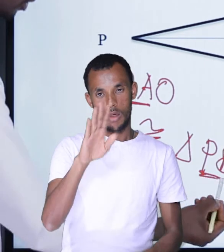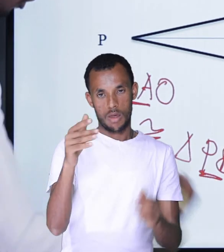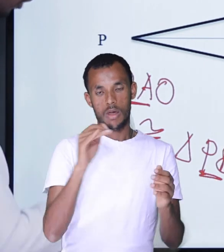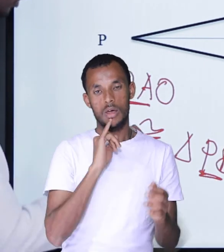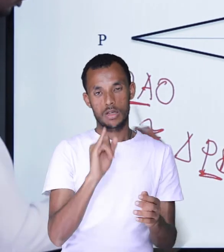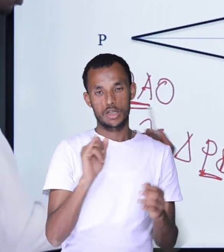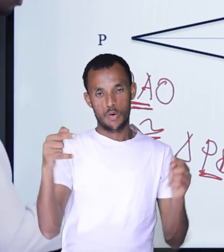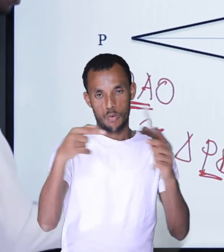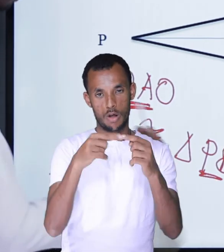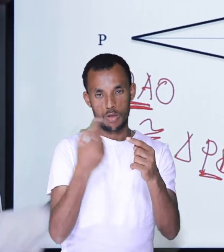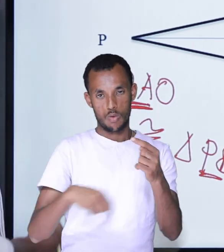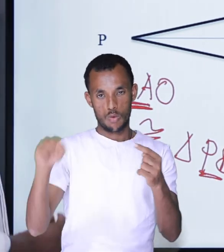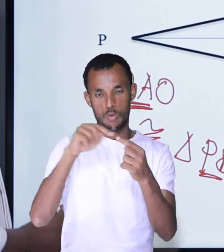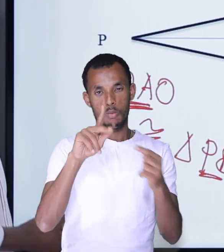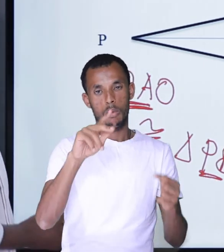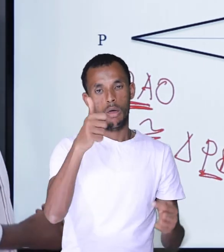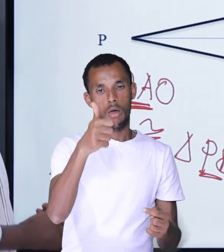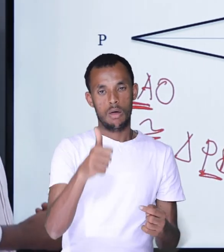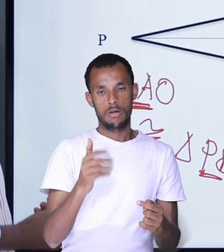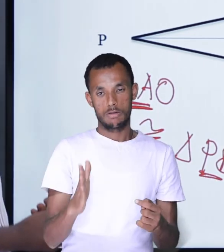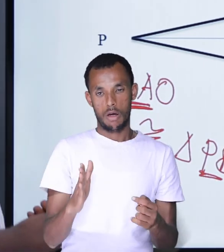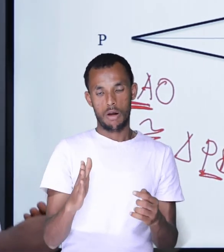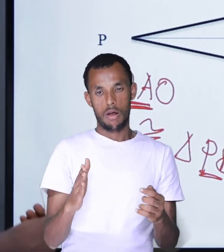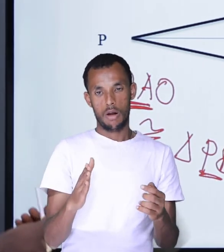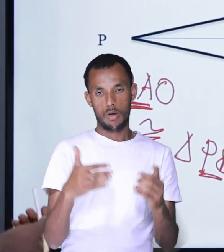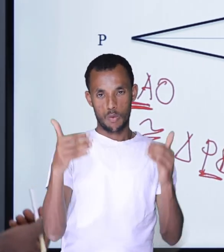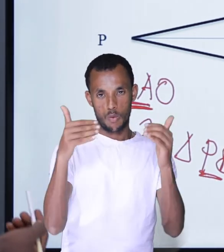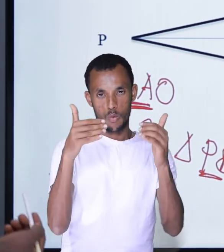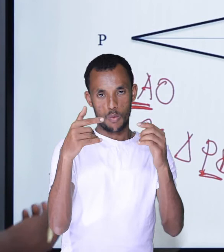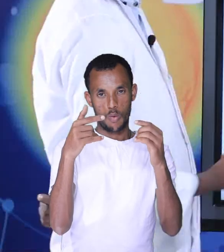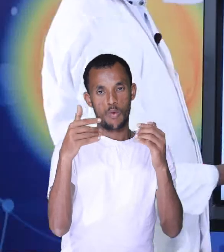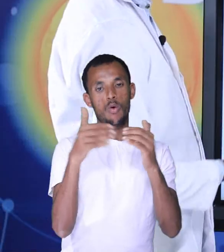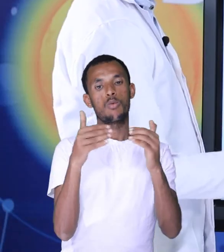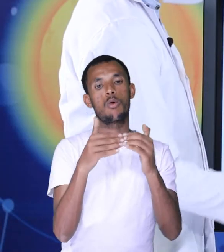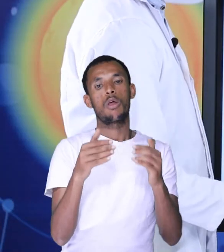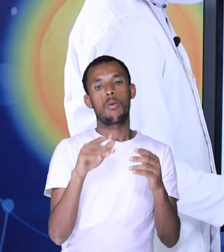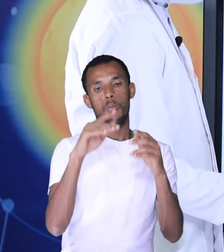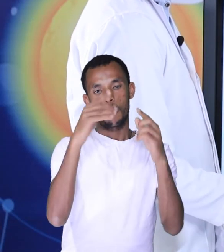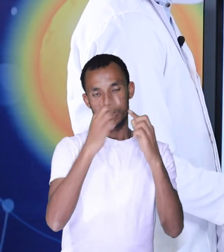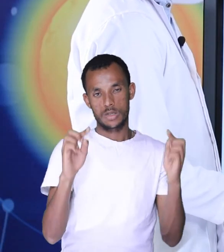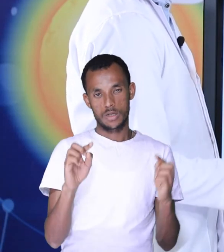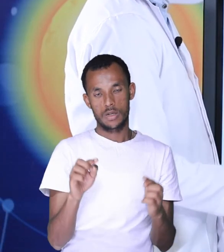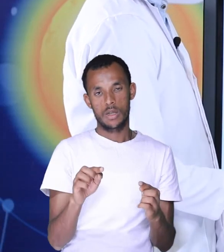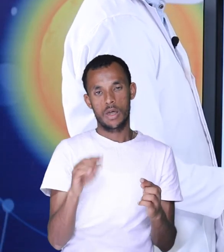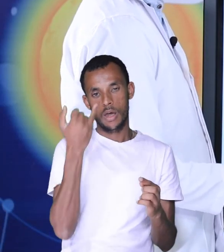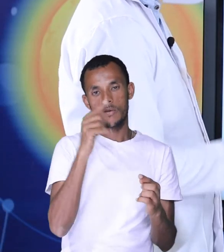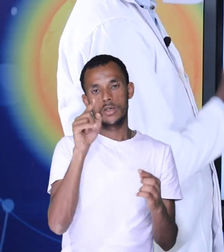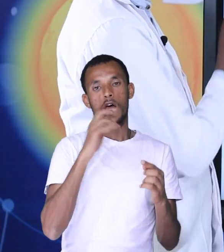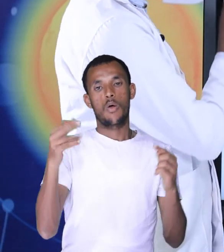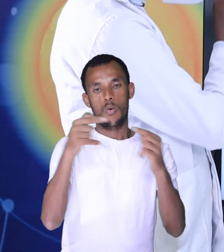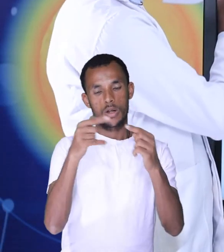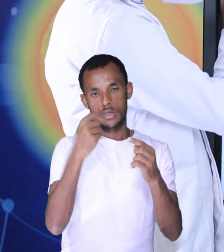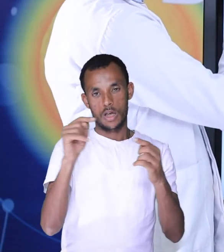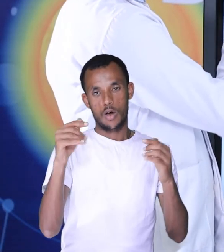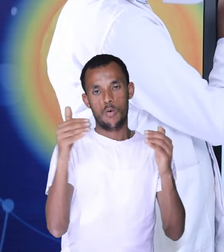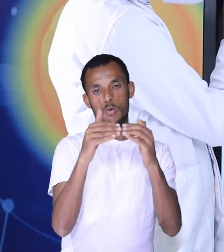is congruent to PA, sides in corresponding position. And also if they are congruent, the corresponding angles